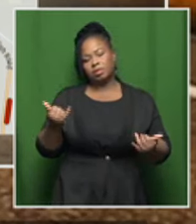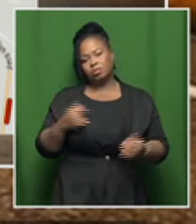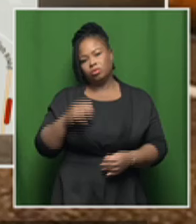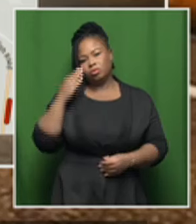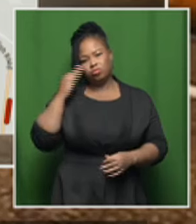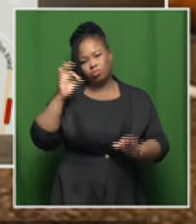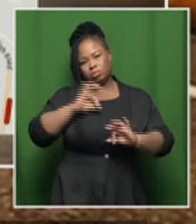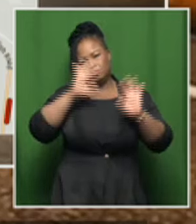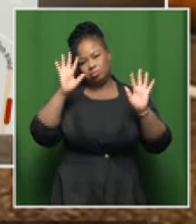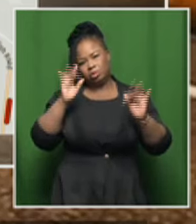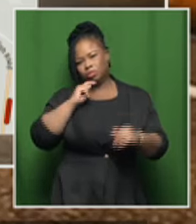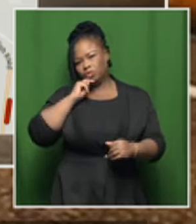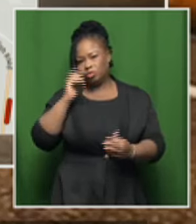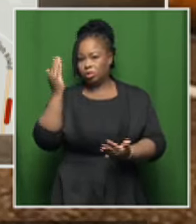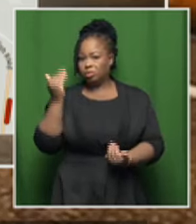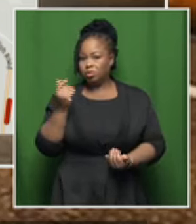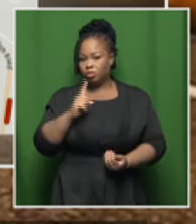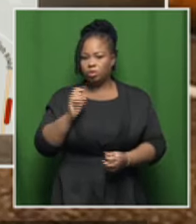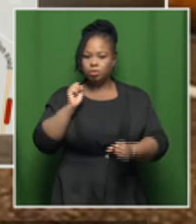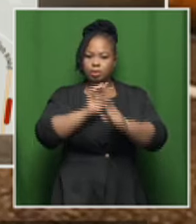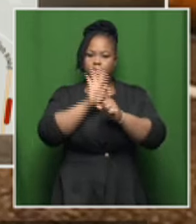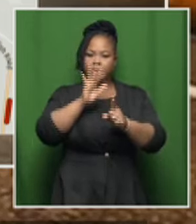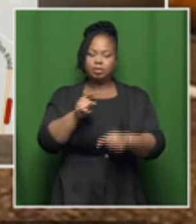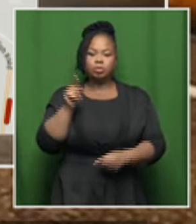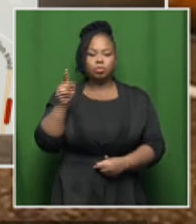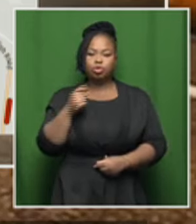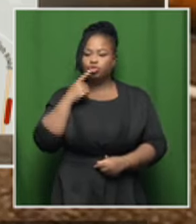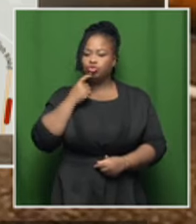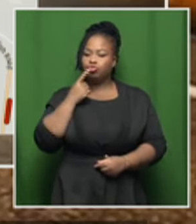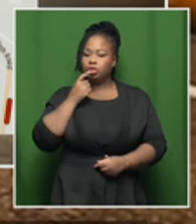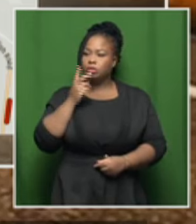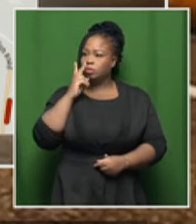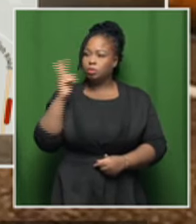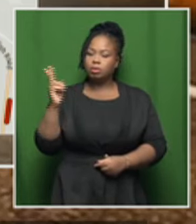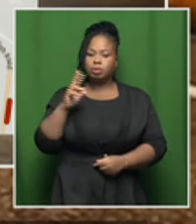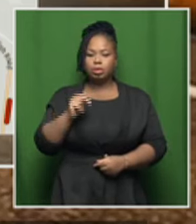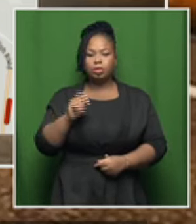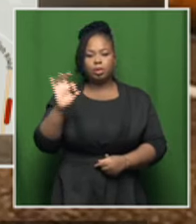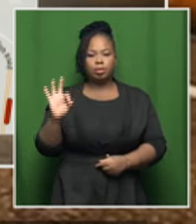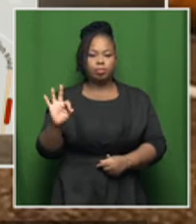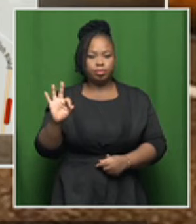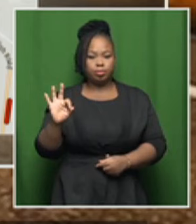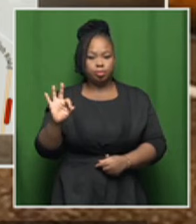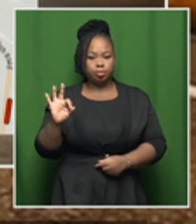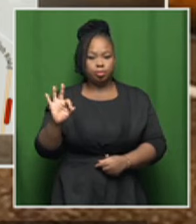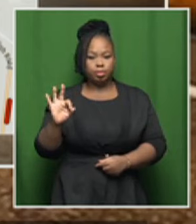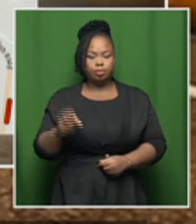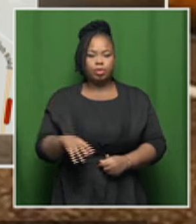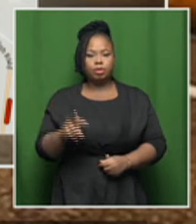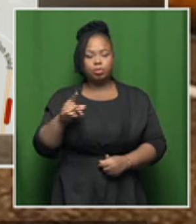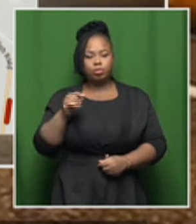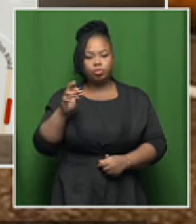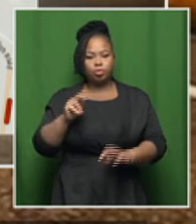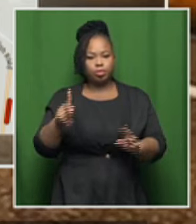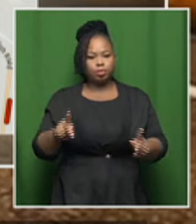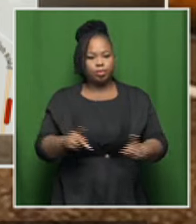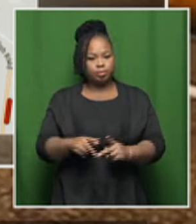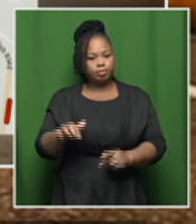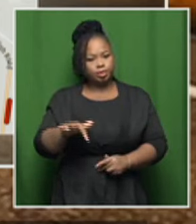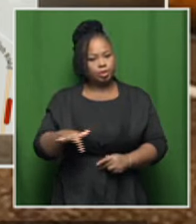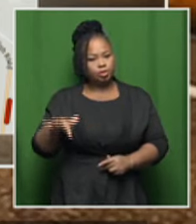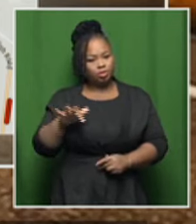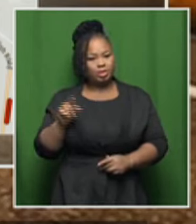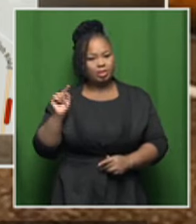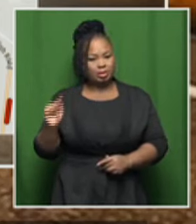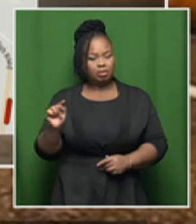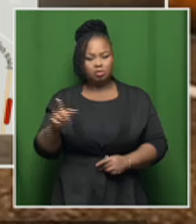of just the sort of impact. You can see those deep red lines. We're talking N3 around Limbro Park area. That's that section there. It's been there